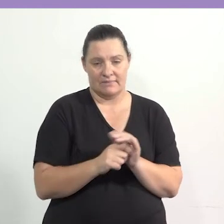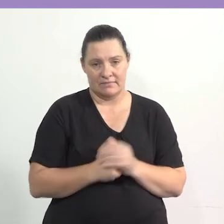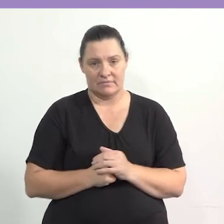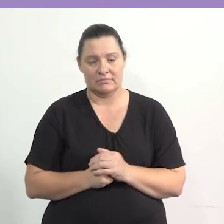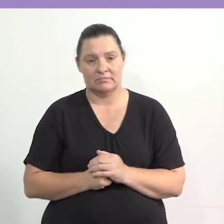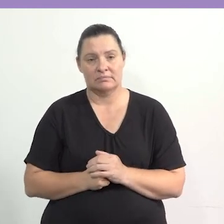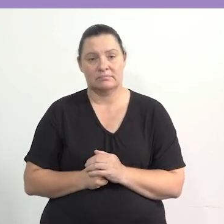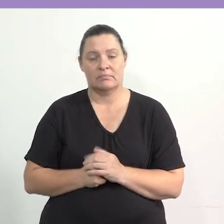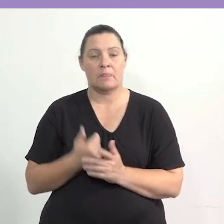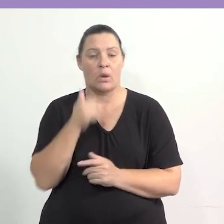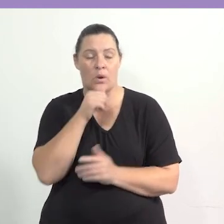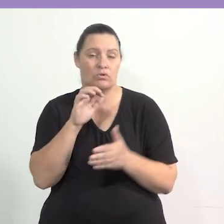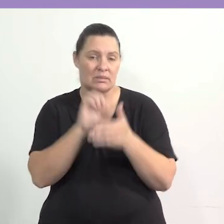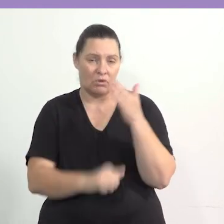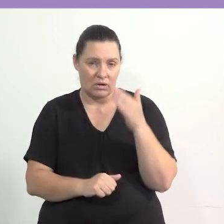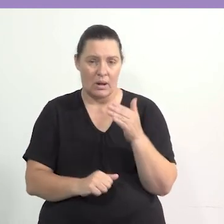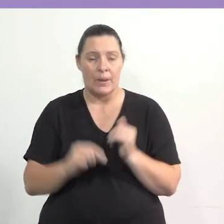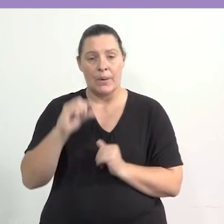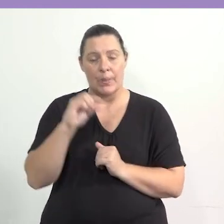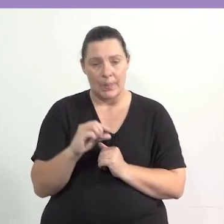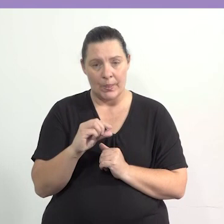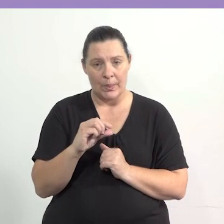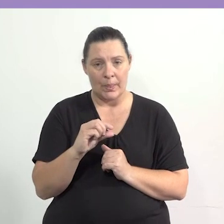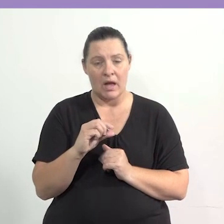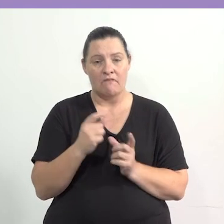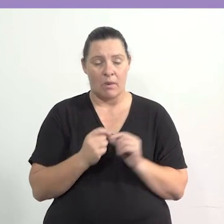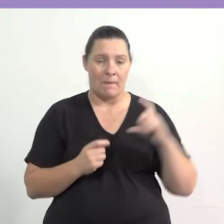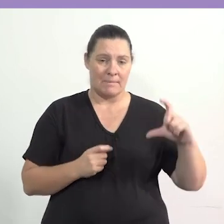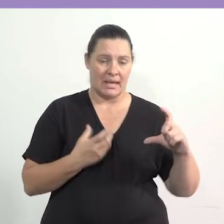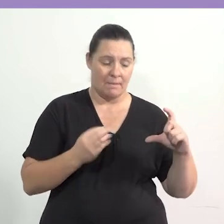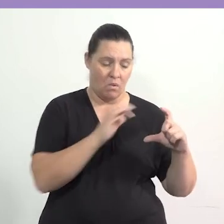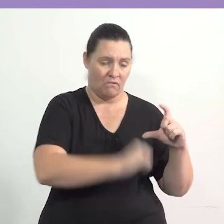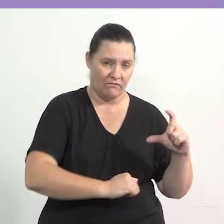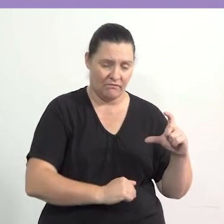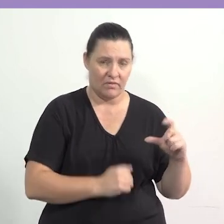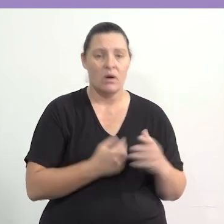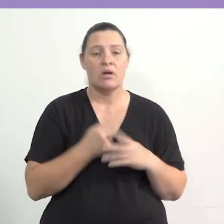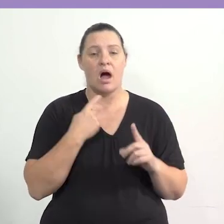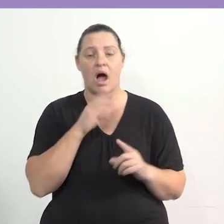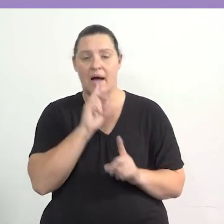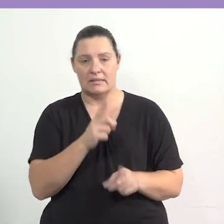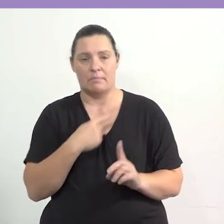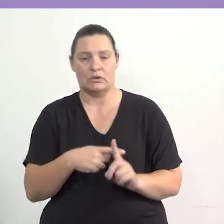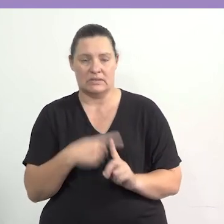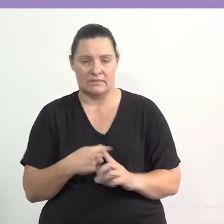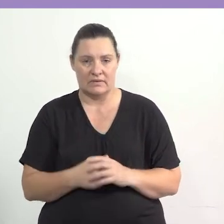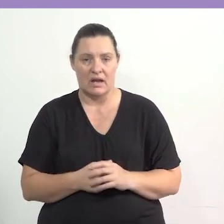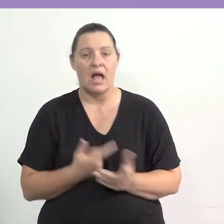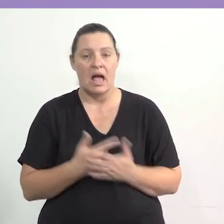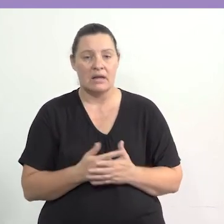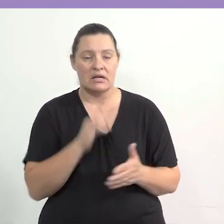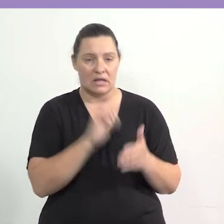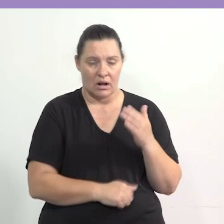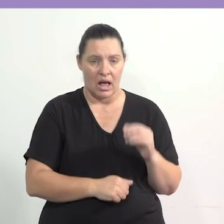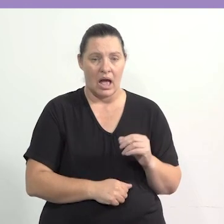0. When we subtract a small number from a larger number, the answer will be positive. And when